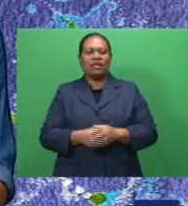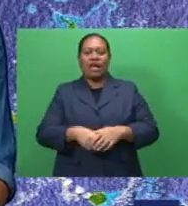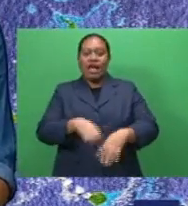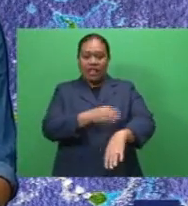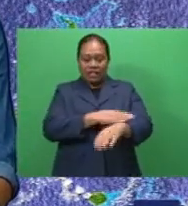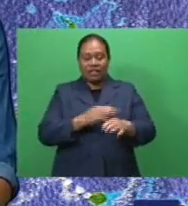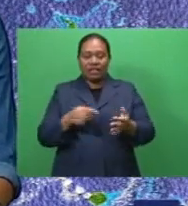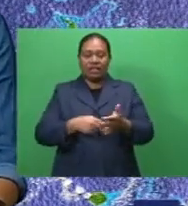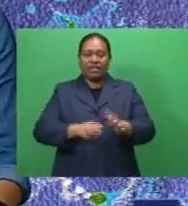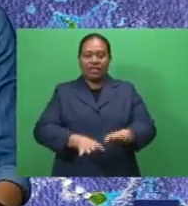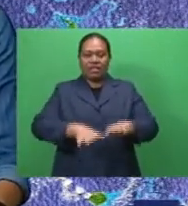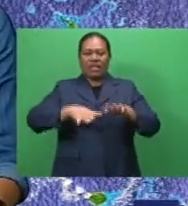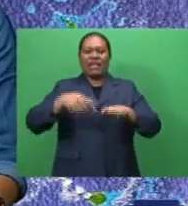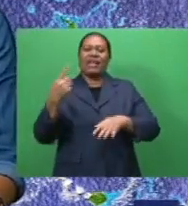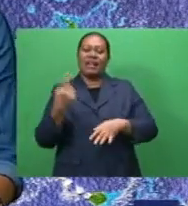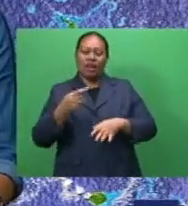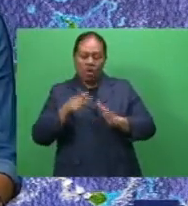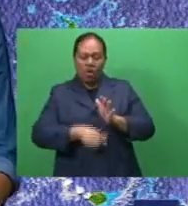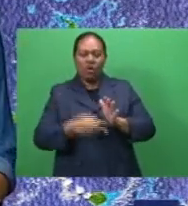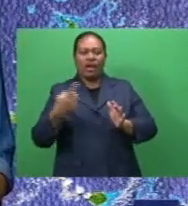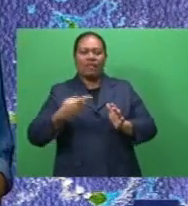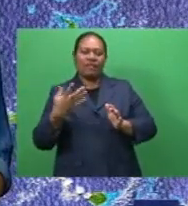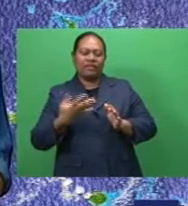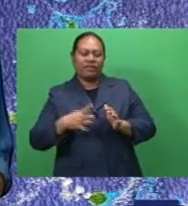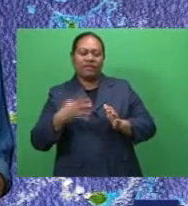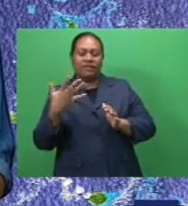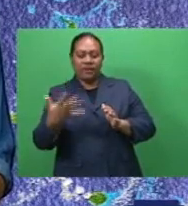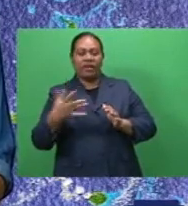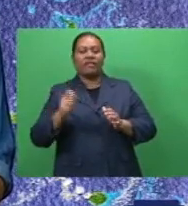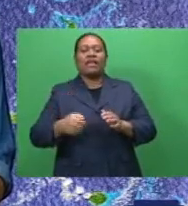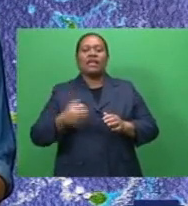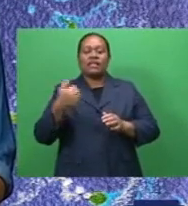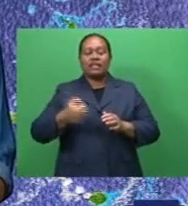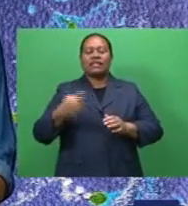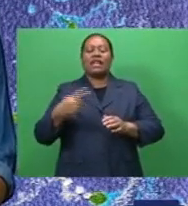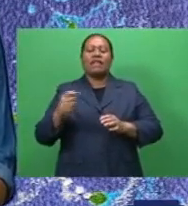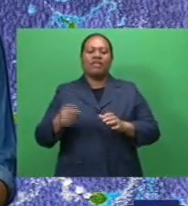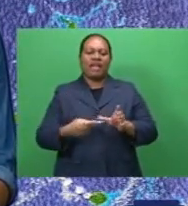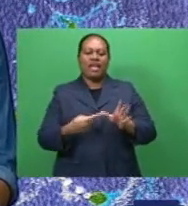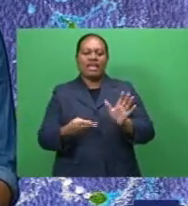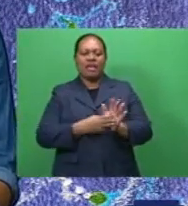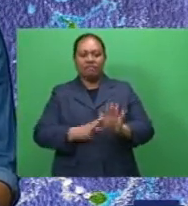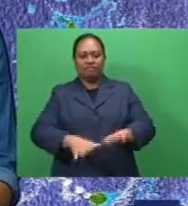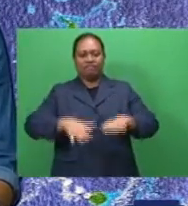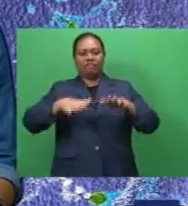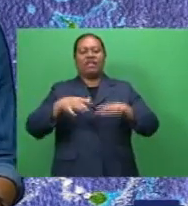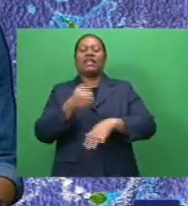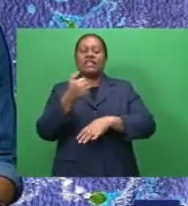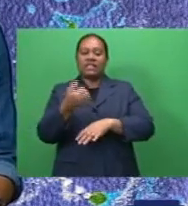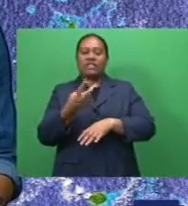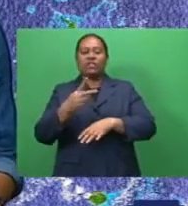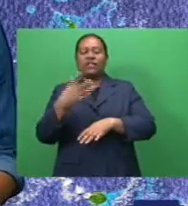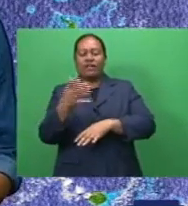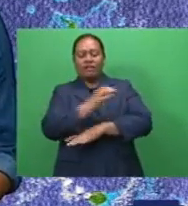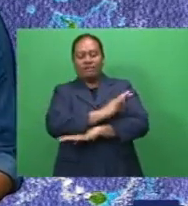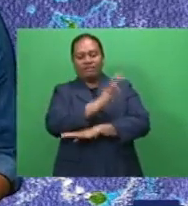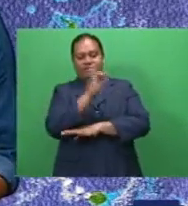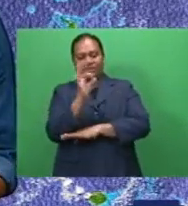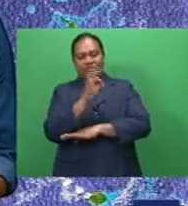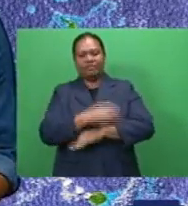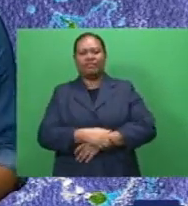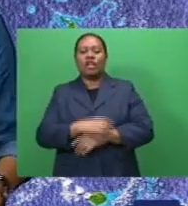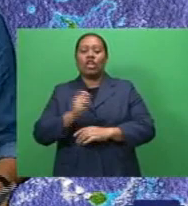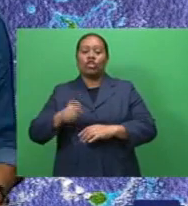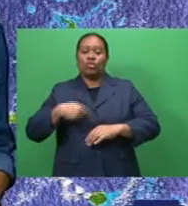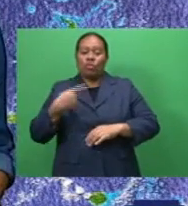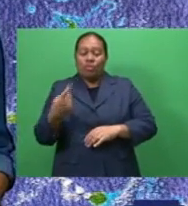tides, low tide at 11:58 p.m. with high tide at 6:11 a.m. Sunrise at 6:26. For